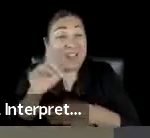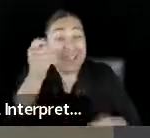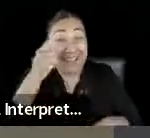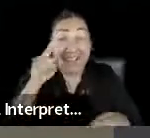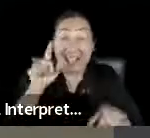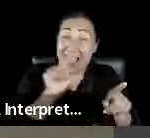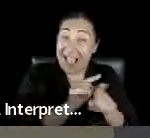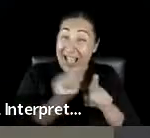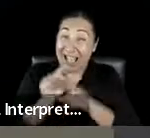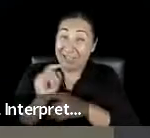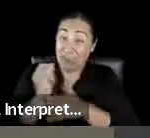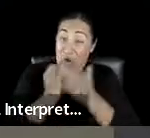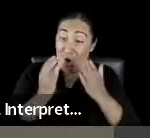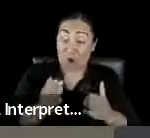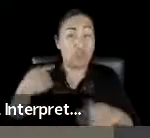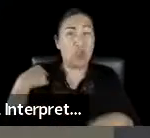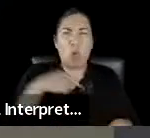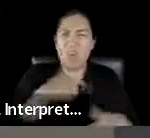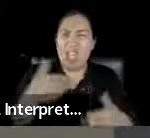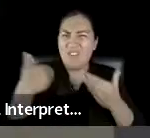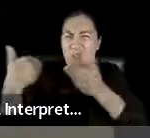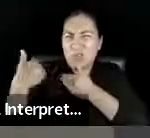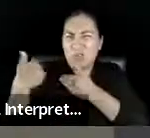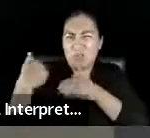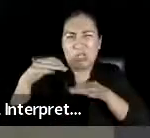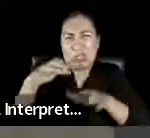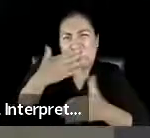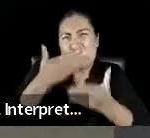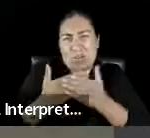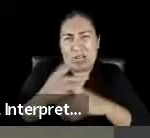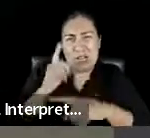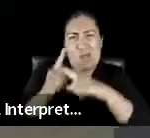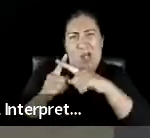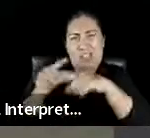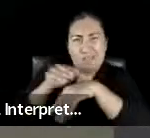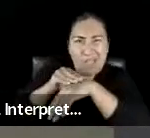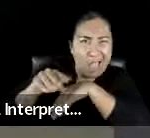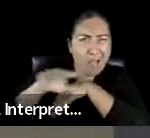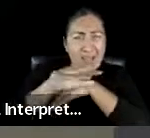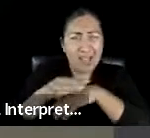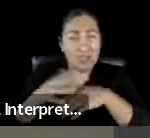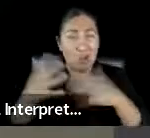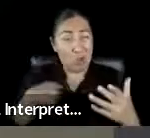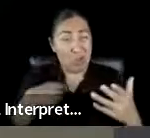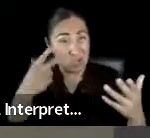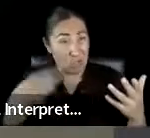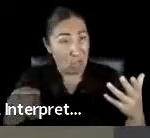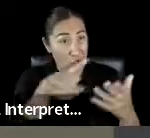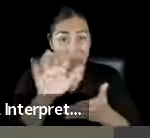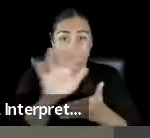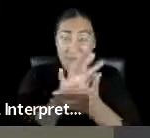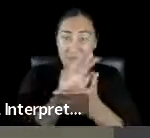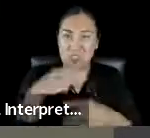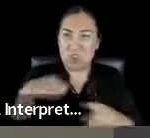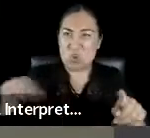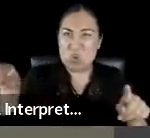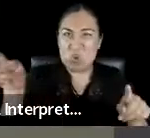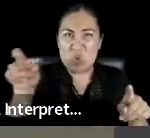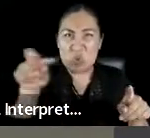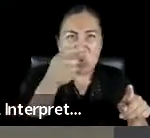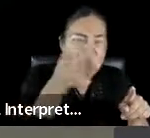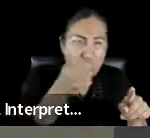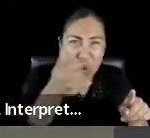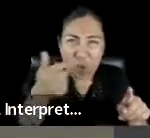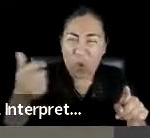responsibility to do good in the world and to make it a positive impact. And from what I saw in those films, you guys are